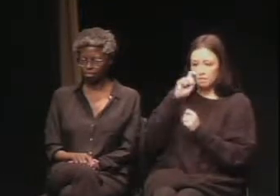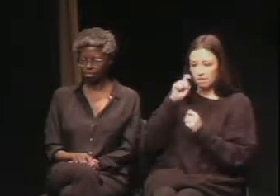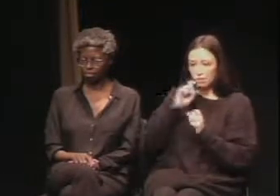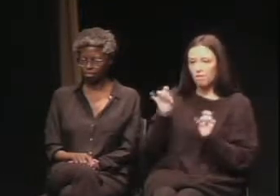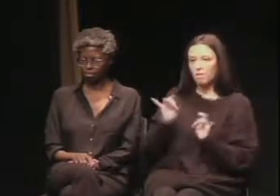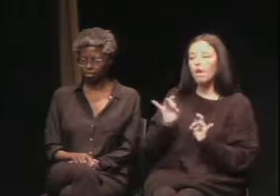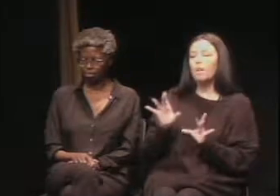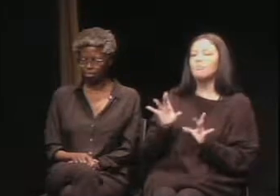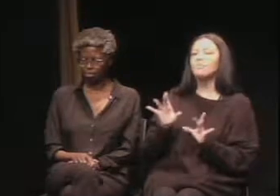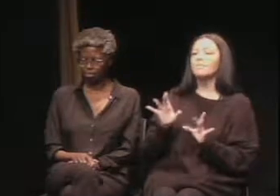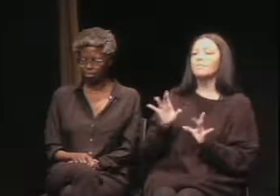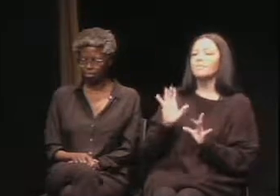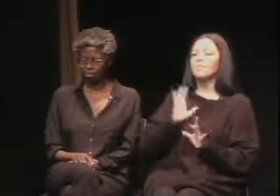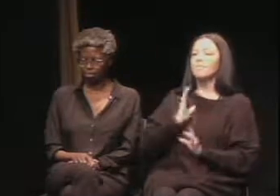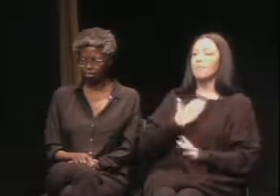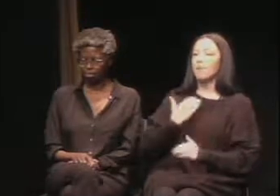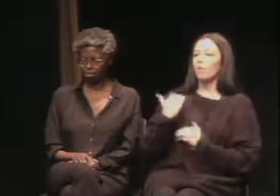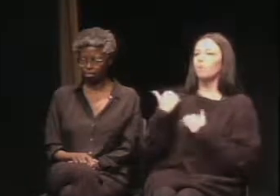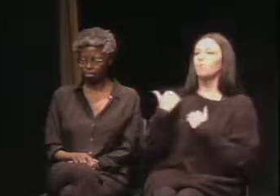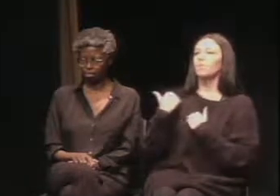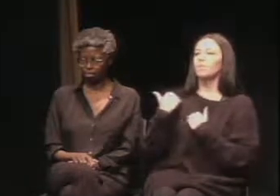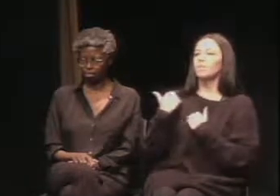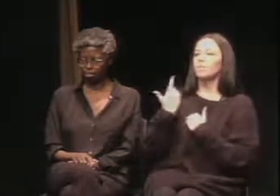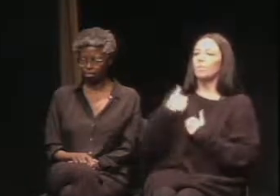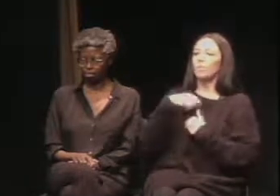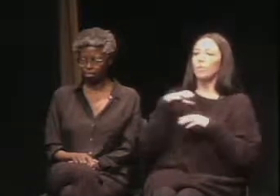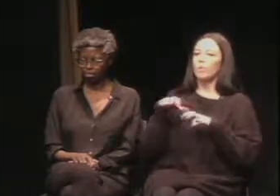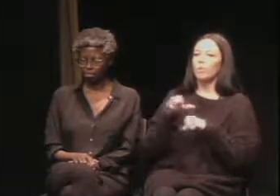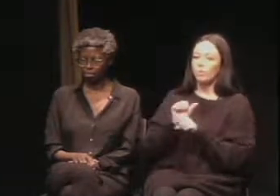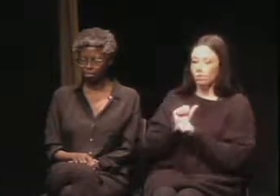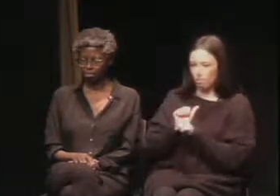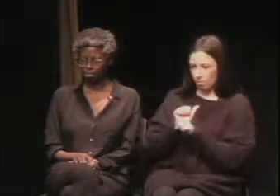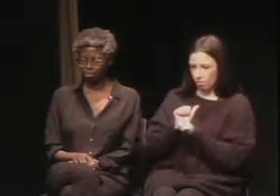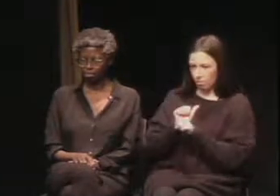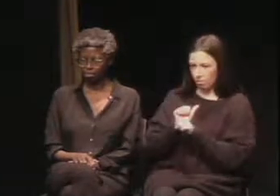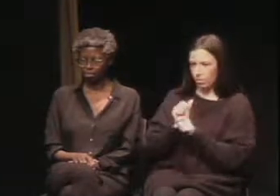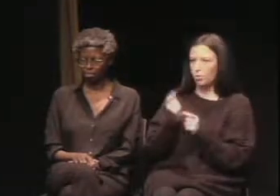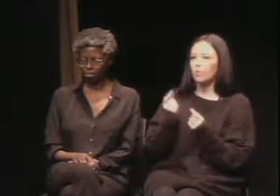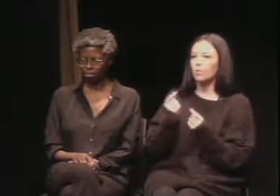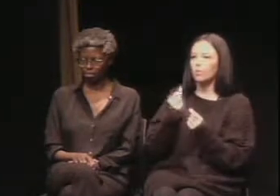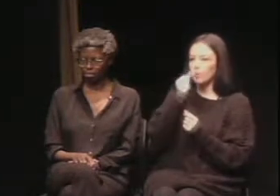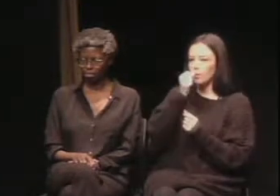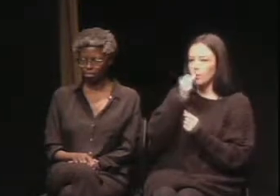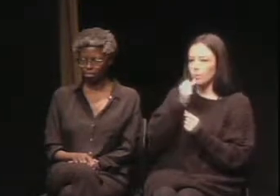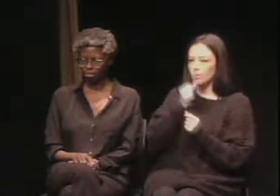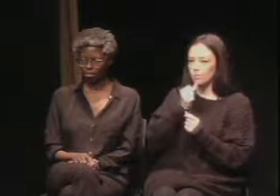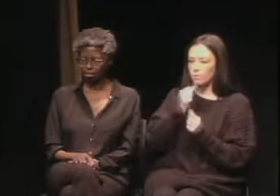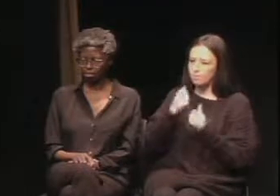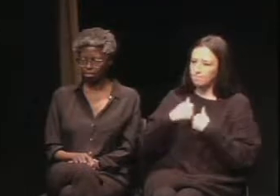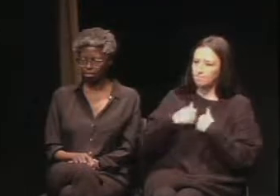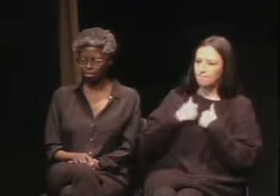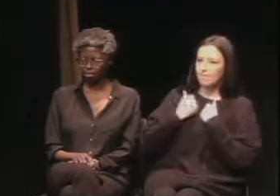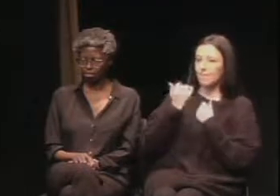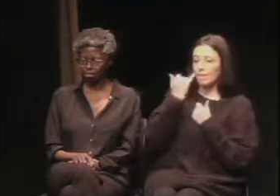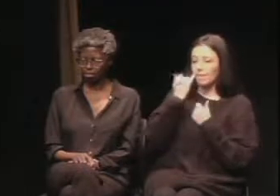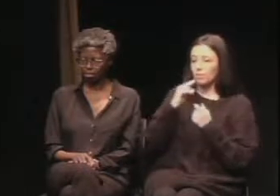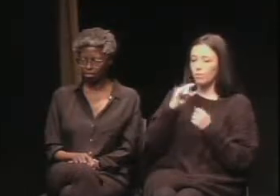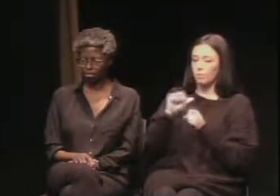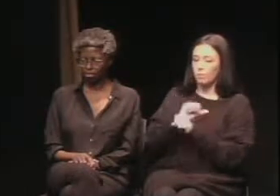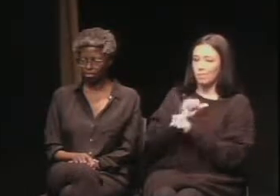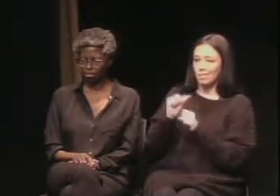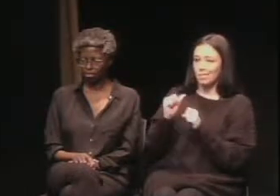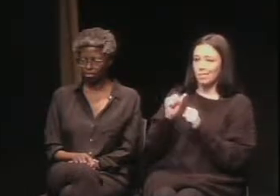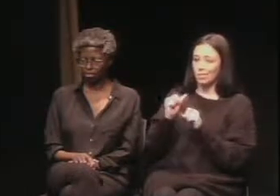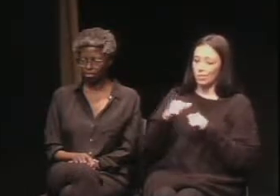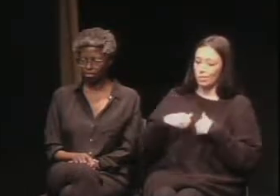violence, our job, we've done the work. Mm-hmm. The work is to survive. Mm-hmm. If you manage to come out on the other side, and a